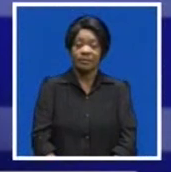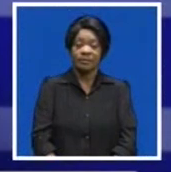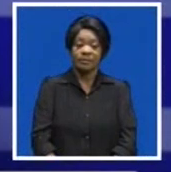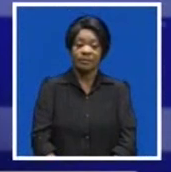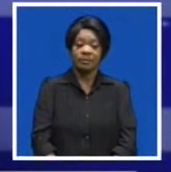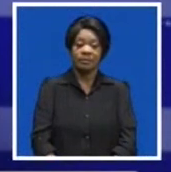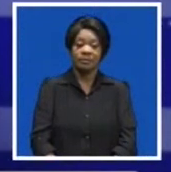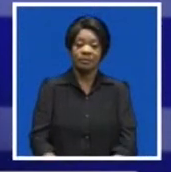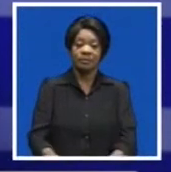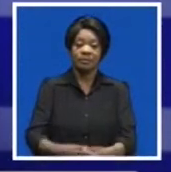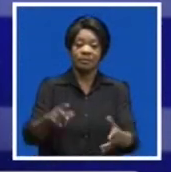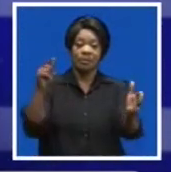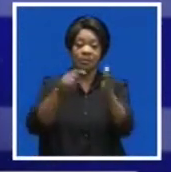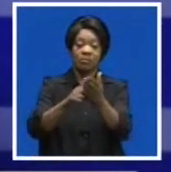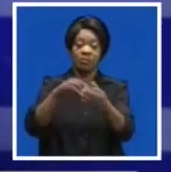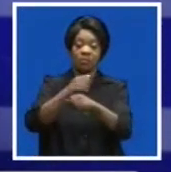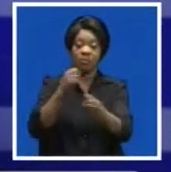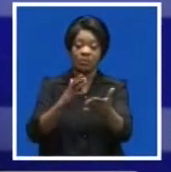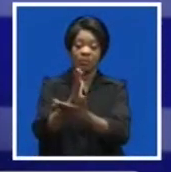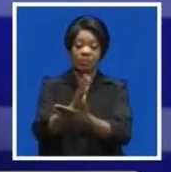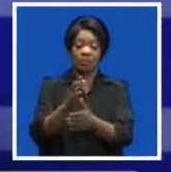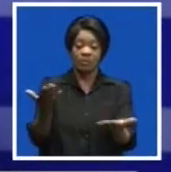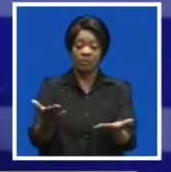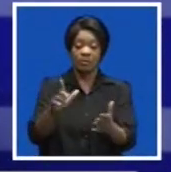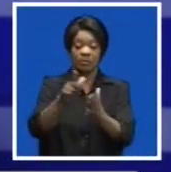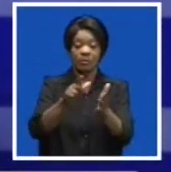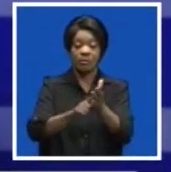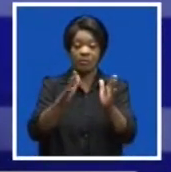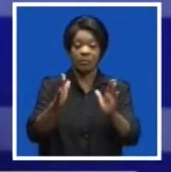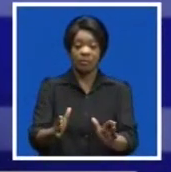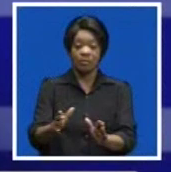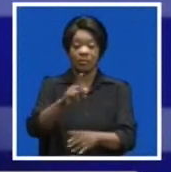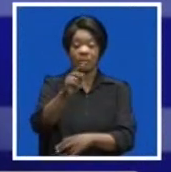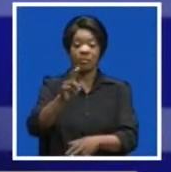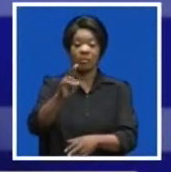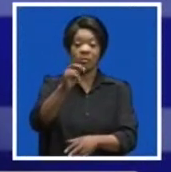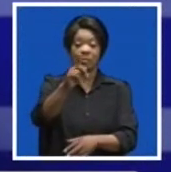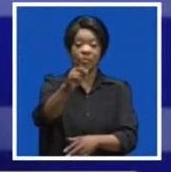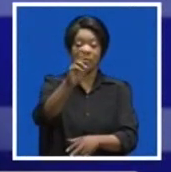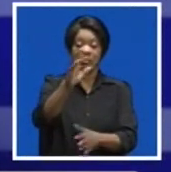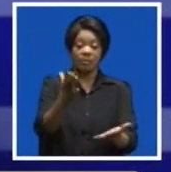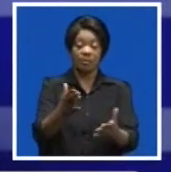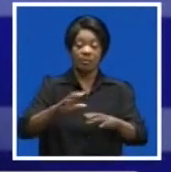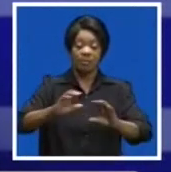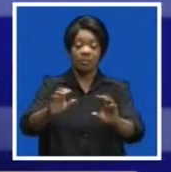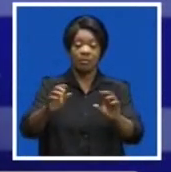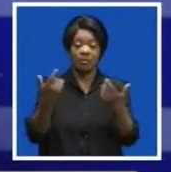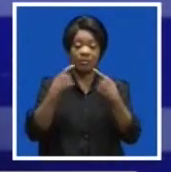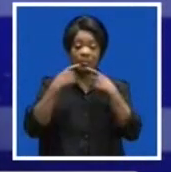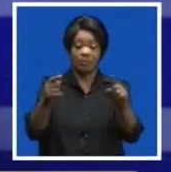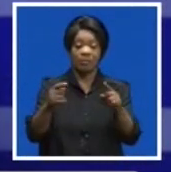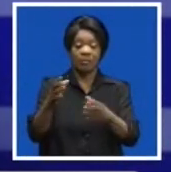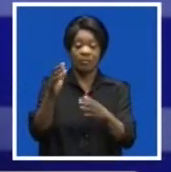Point of correction there, Lusaka lawyer Makebi Zulu. Continuing with the news, when contacted for a